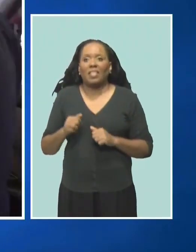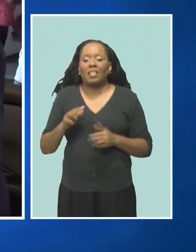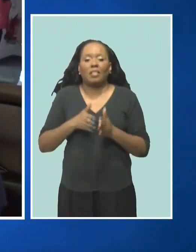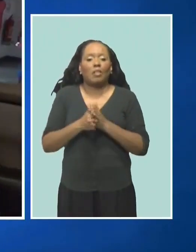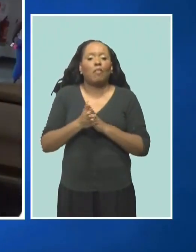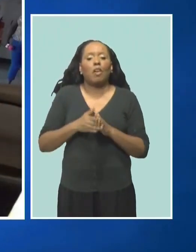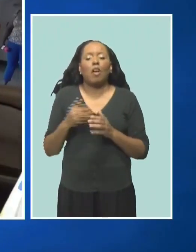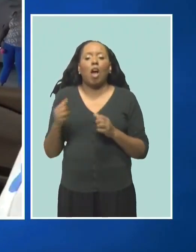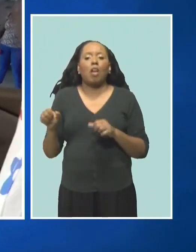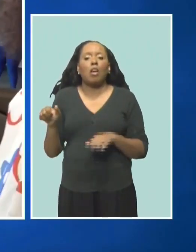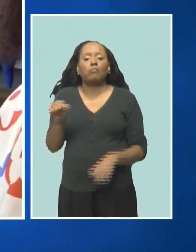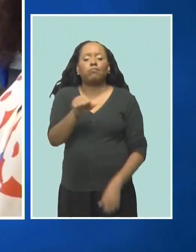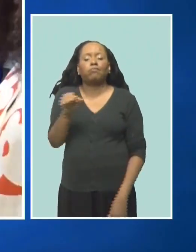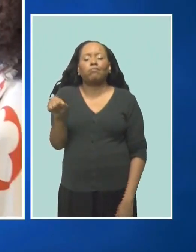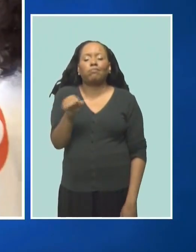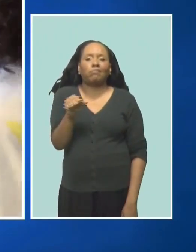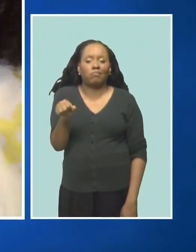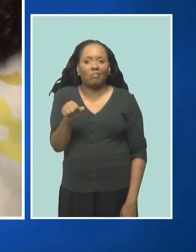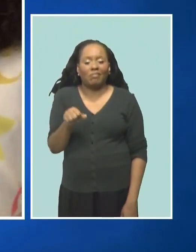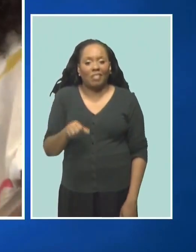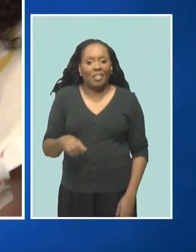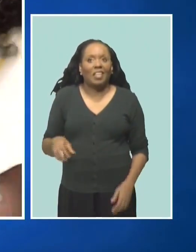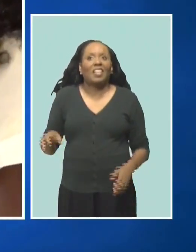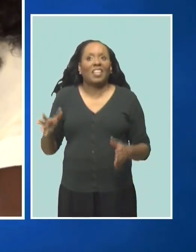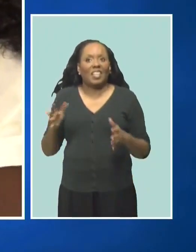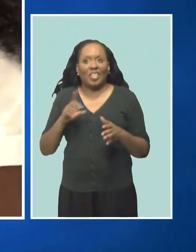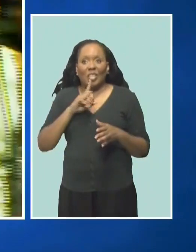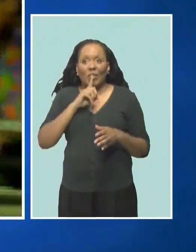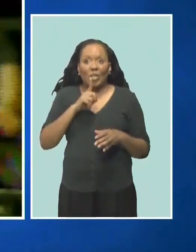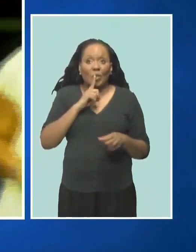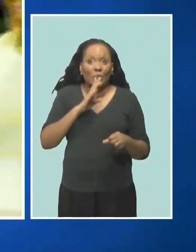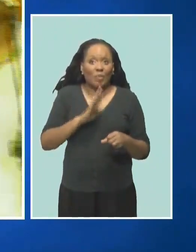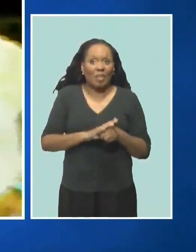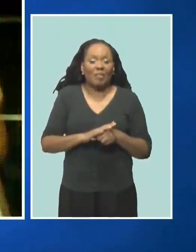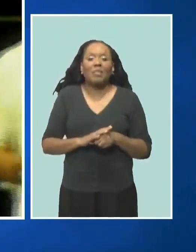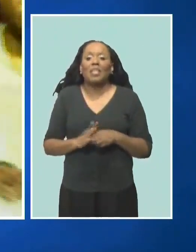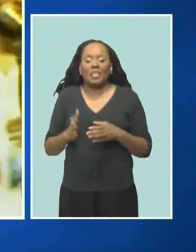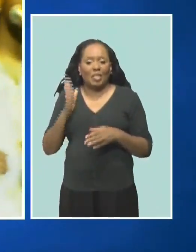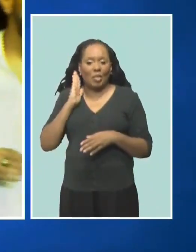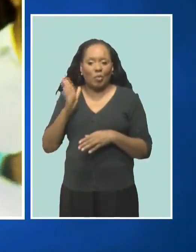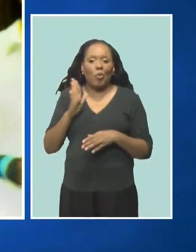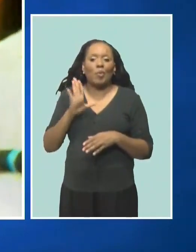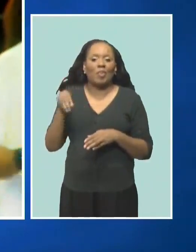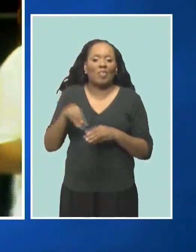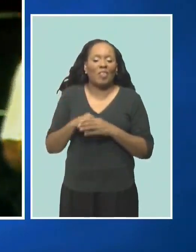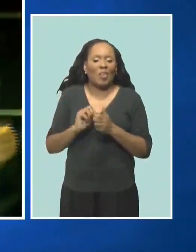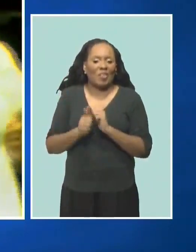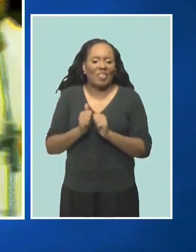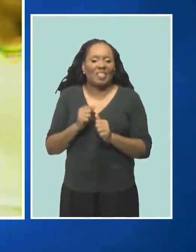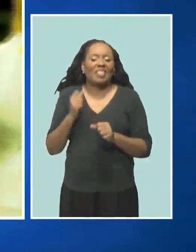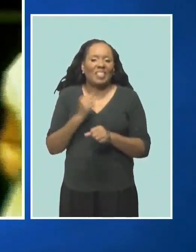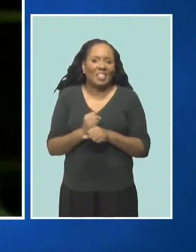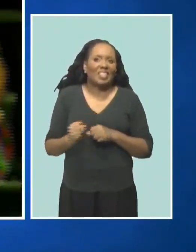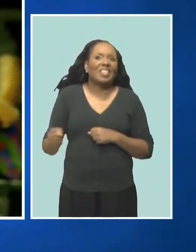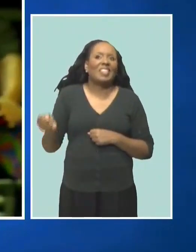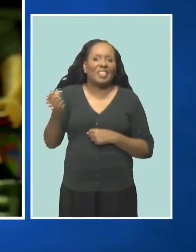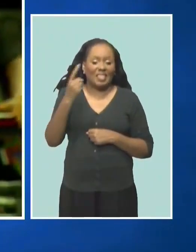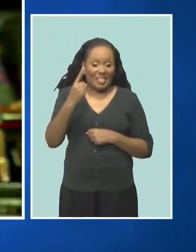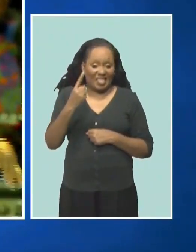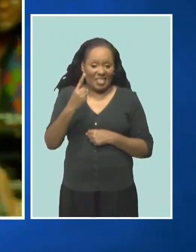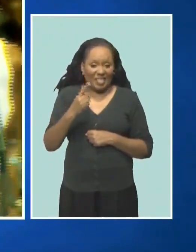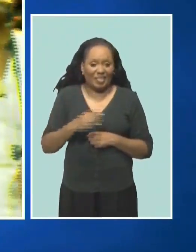for those wondering, the Going for Crown singer is promising to defend his title next year. Anesta